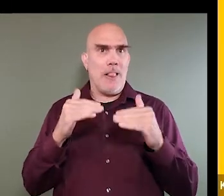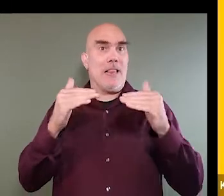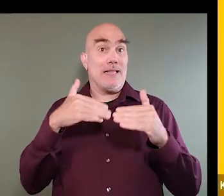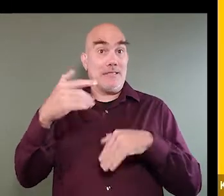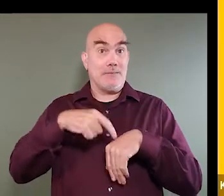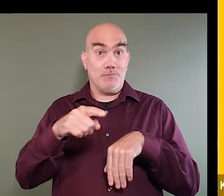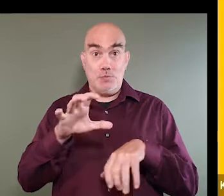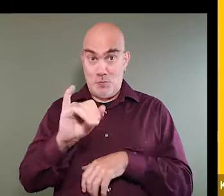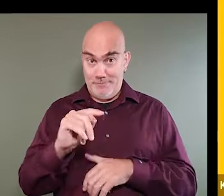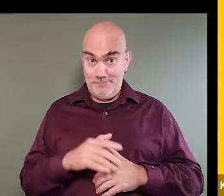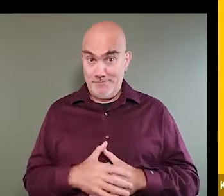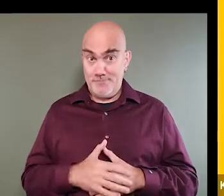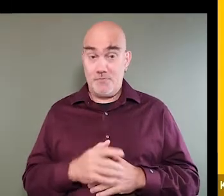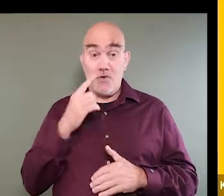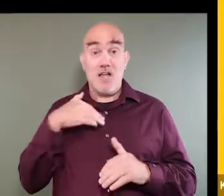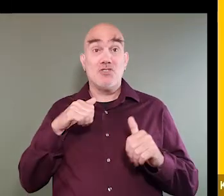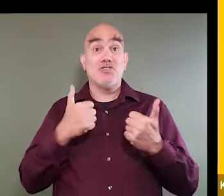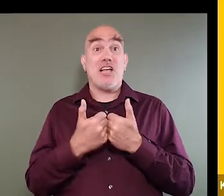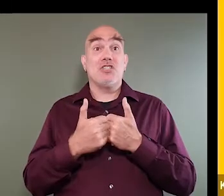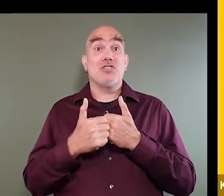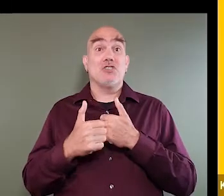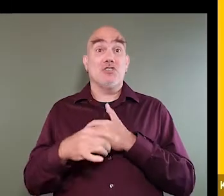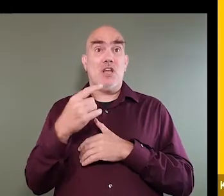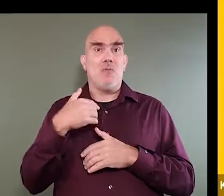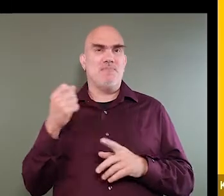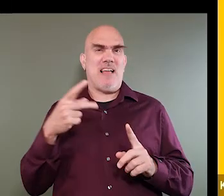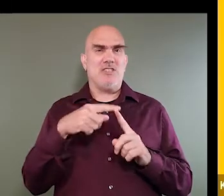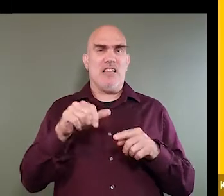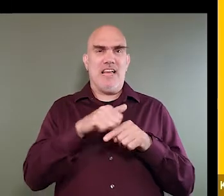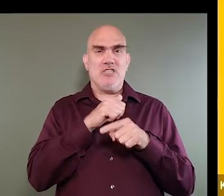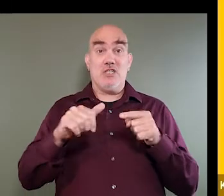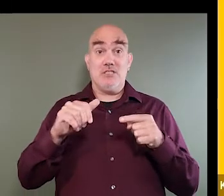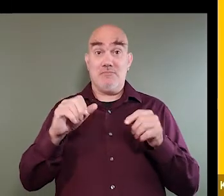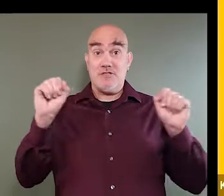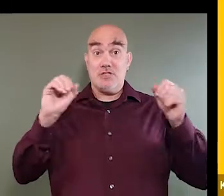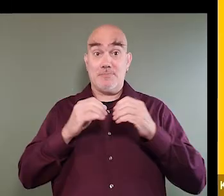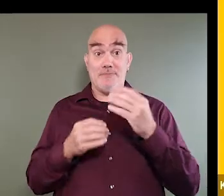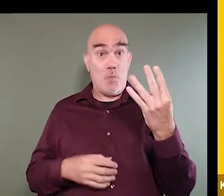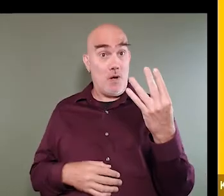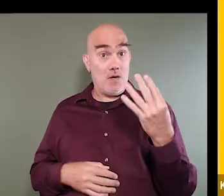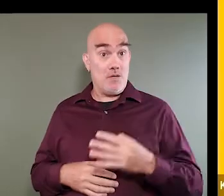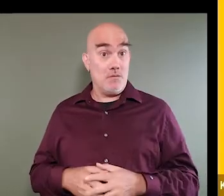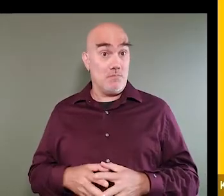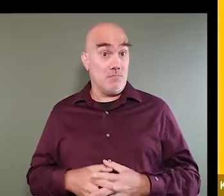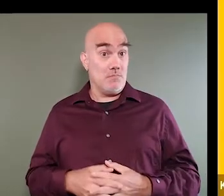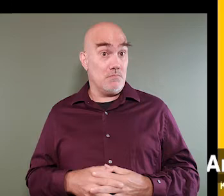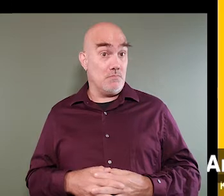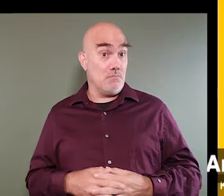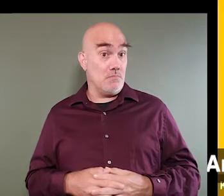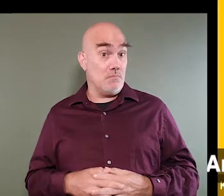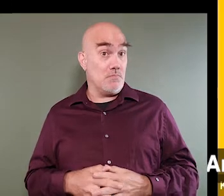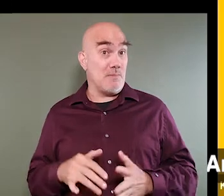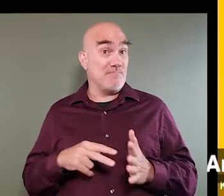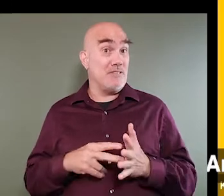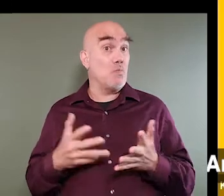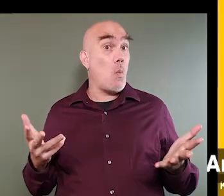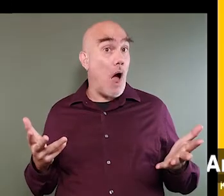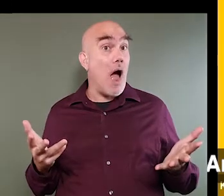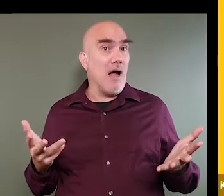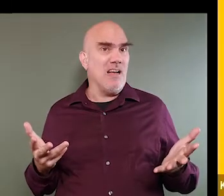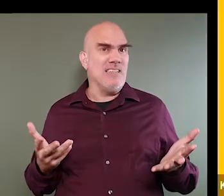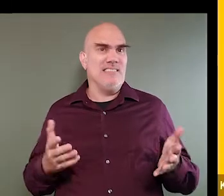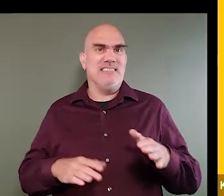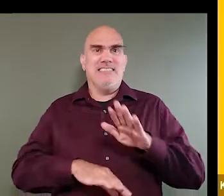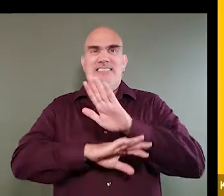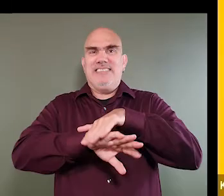challenge today, we're going to be headed back to exercise number 4, and we're going to be doing some seal jacks